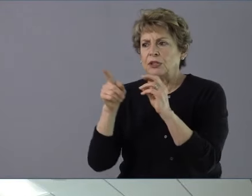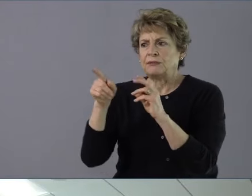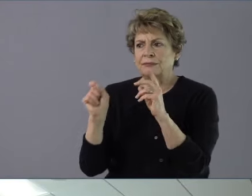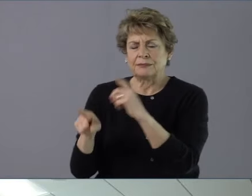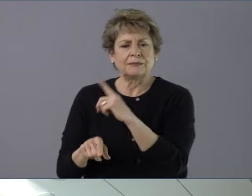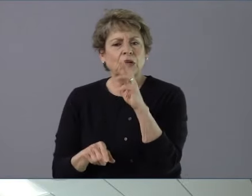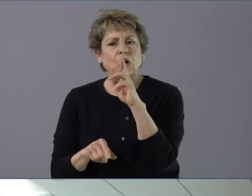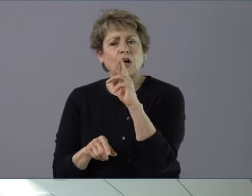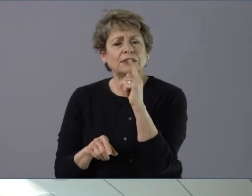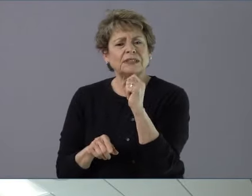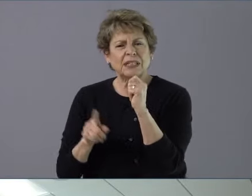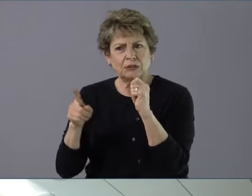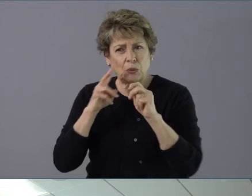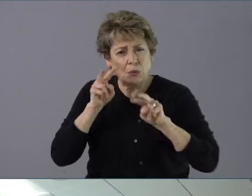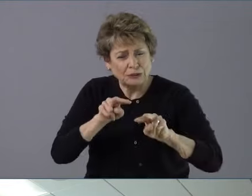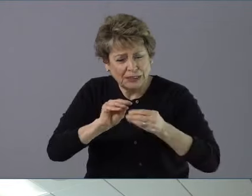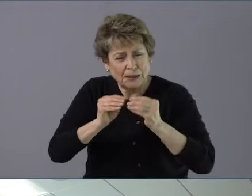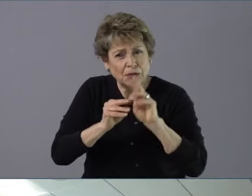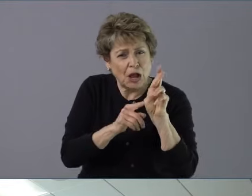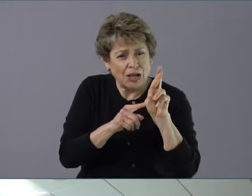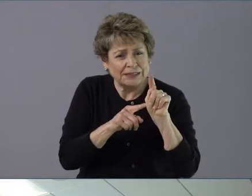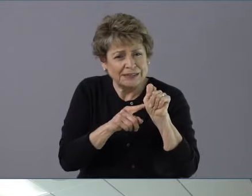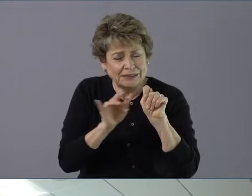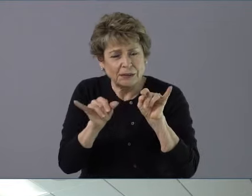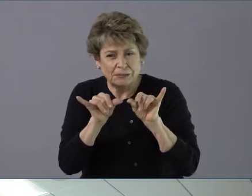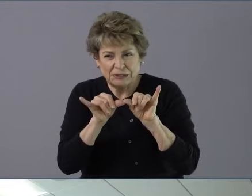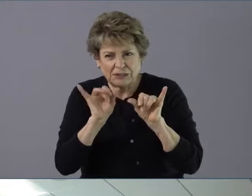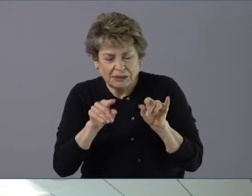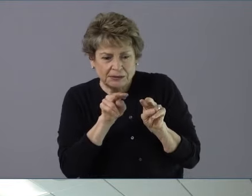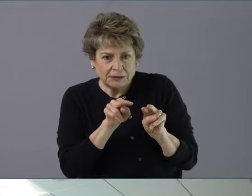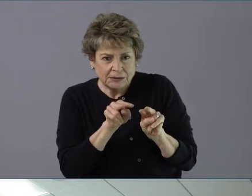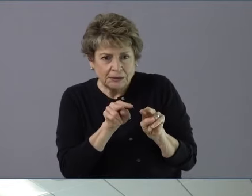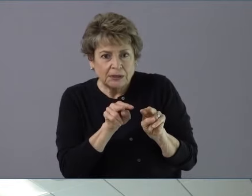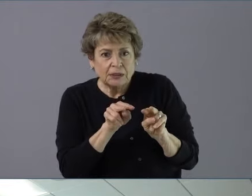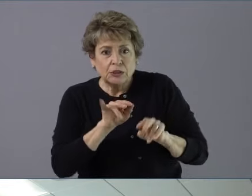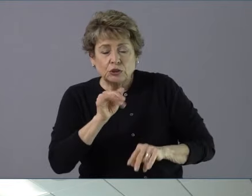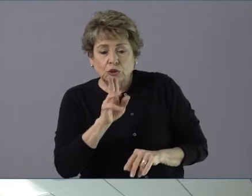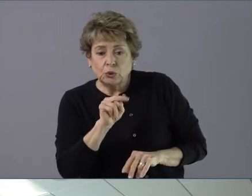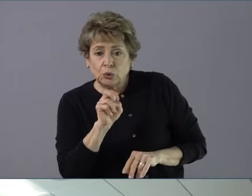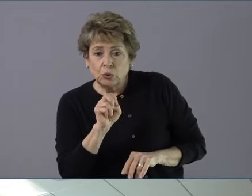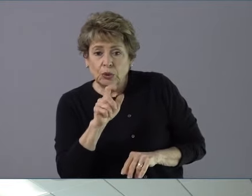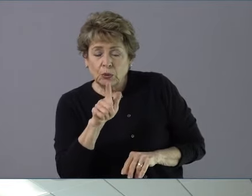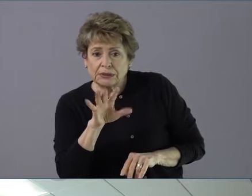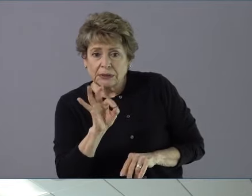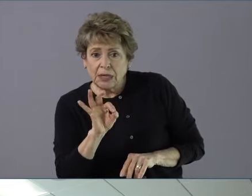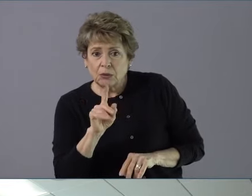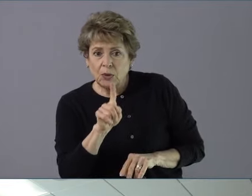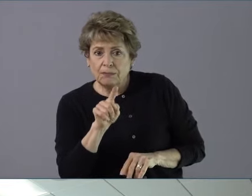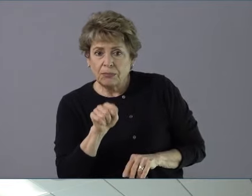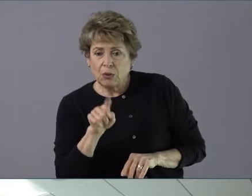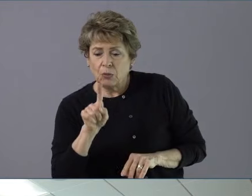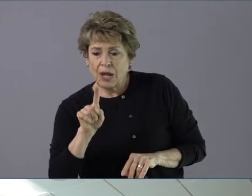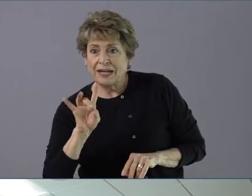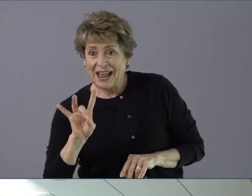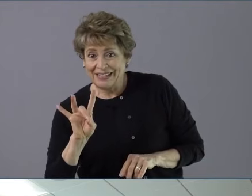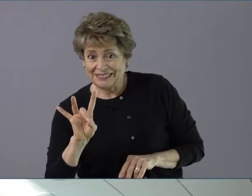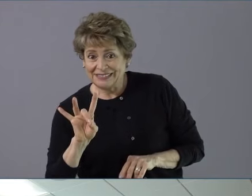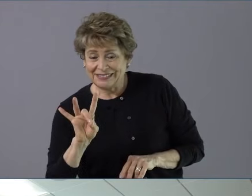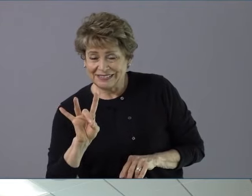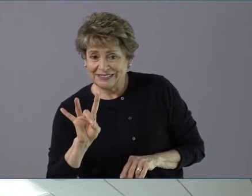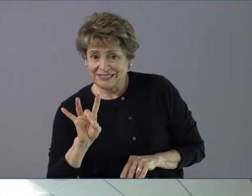metric to watch, and as an example, you used where that was at June 29th at 1.18. This is an example of, you said, where you